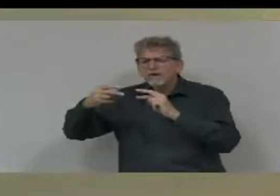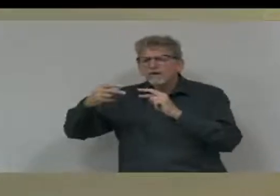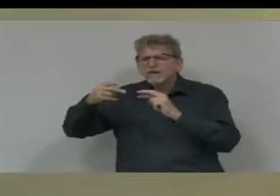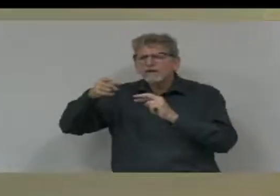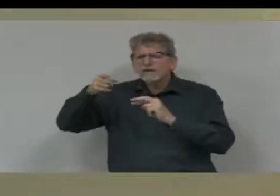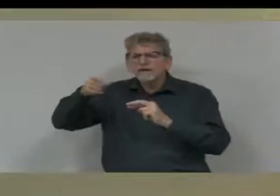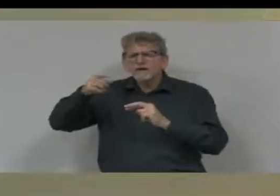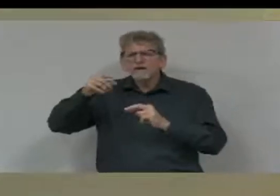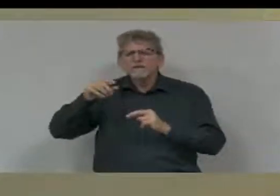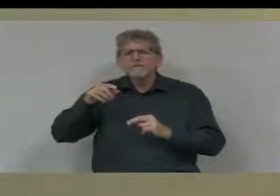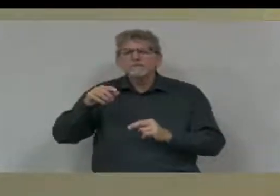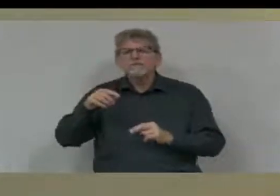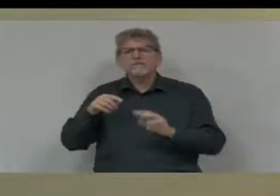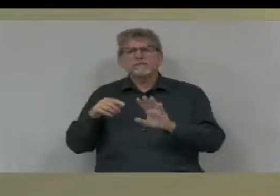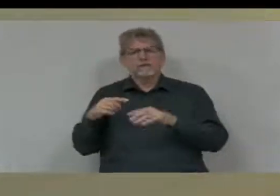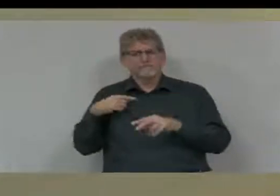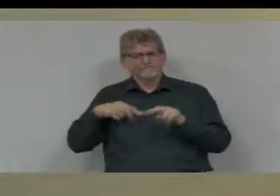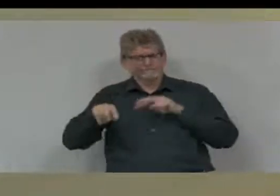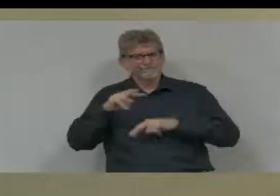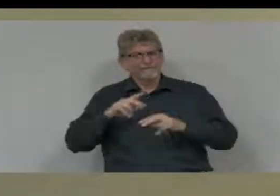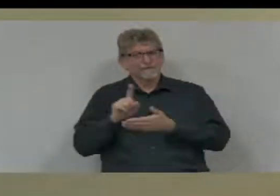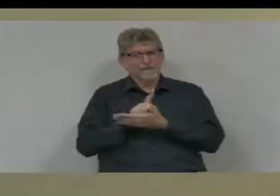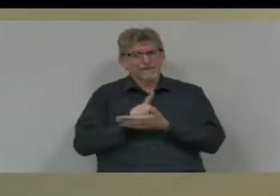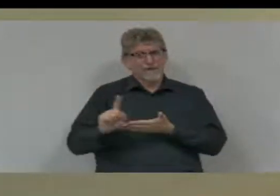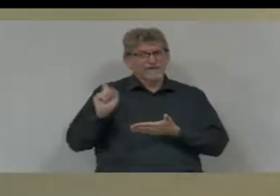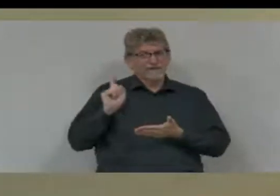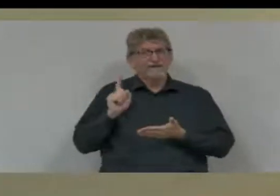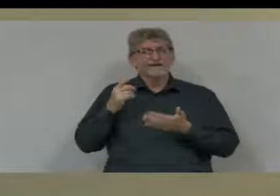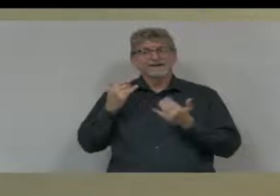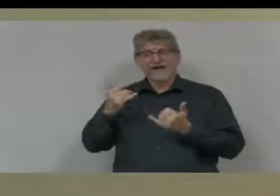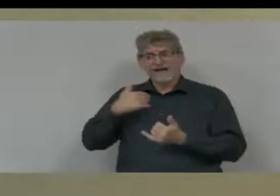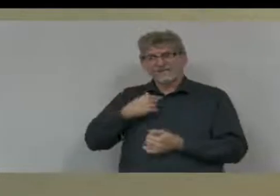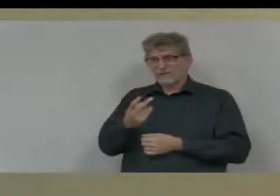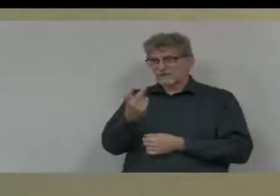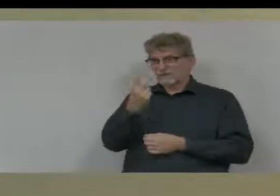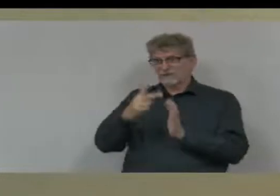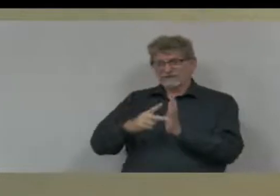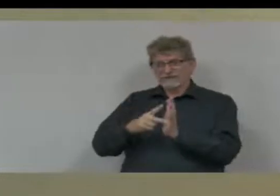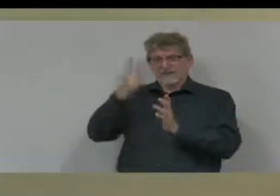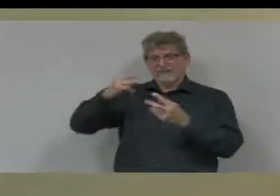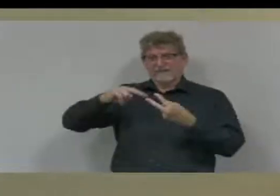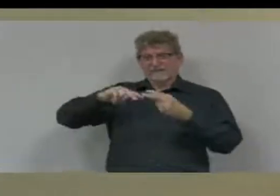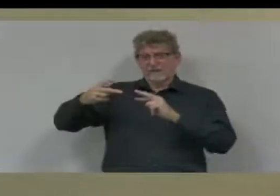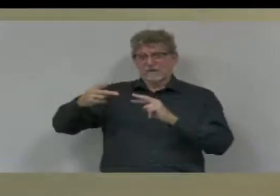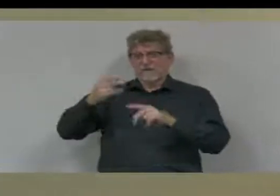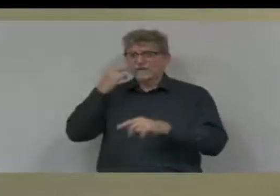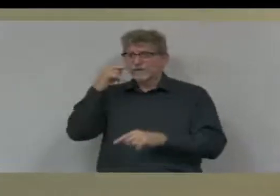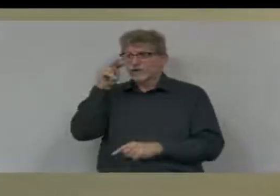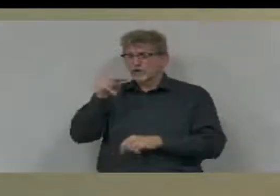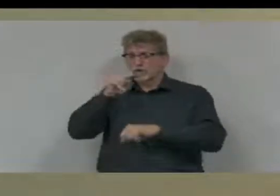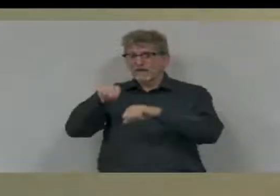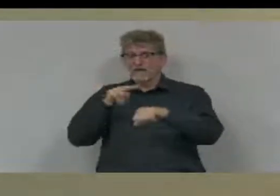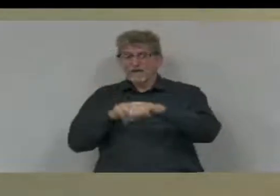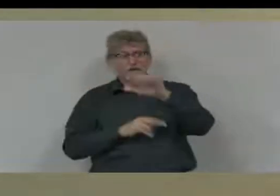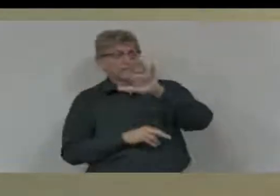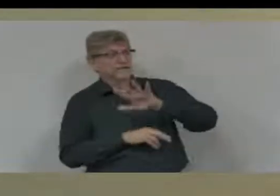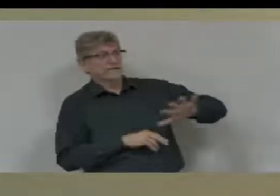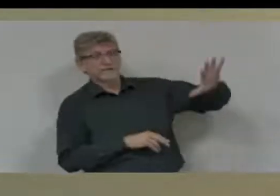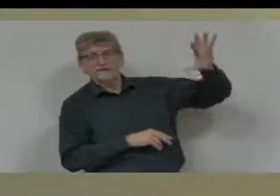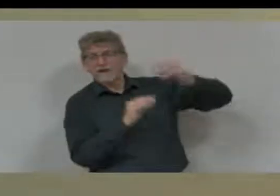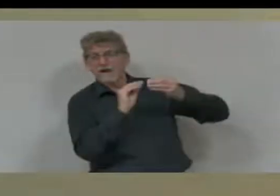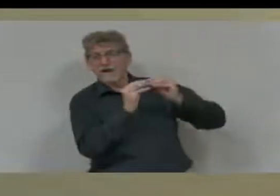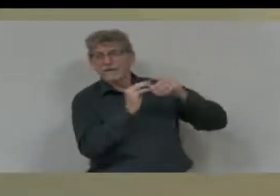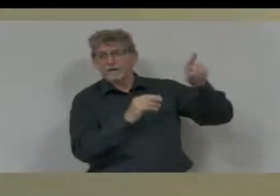have, so we've increased the amount of variants that are present. And if you look at the national data, that's consistent with that. So we're seeing about